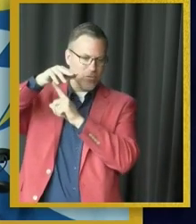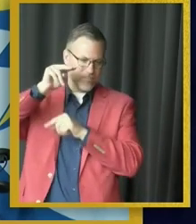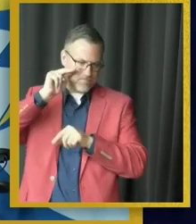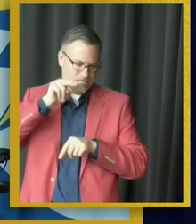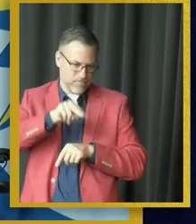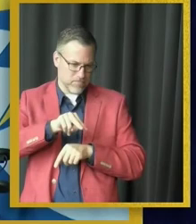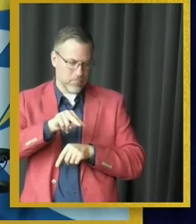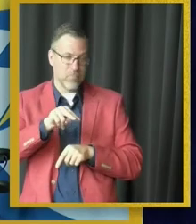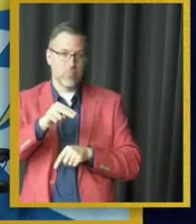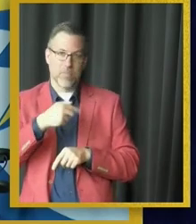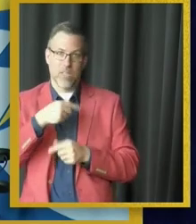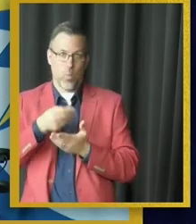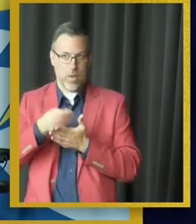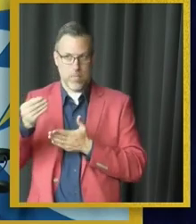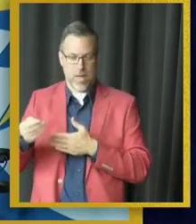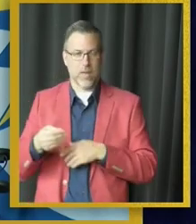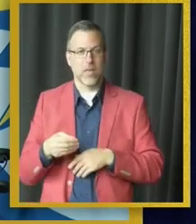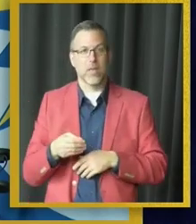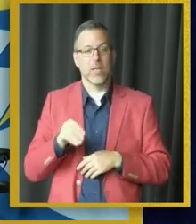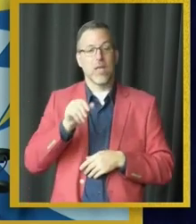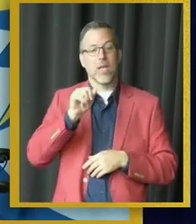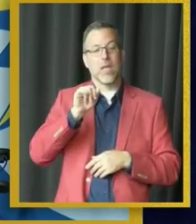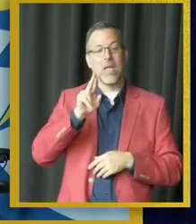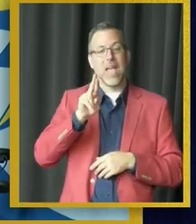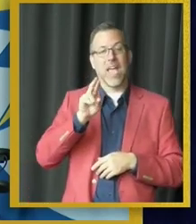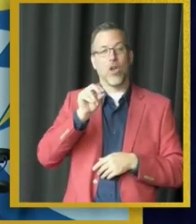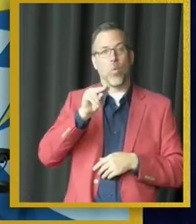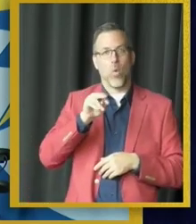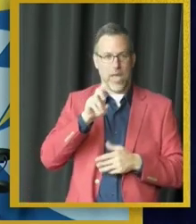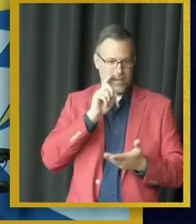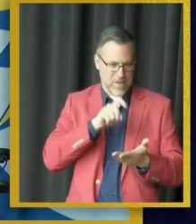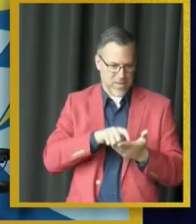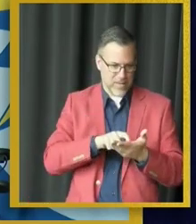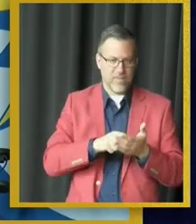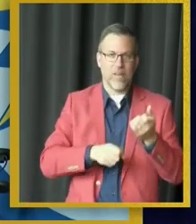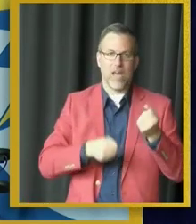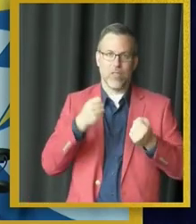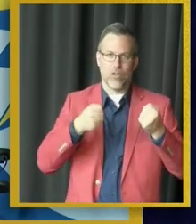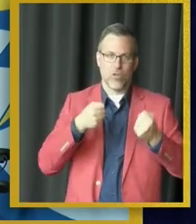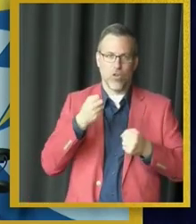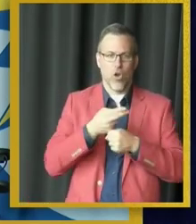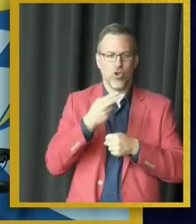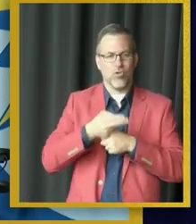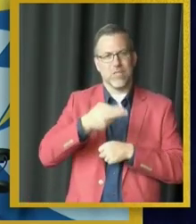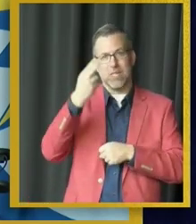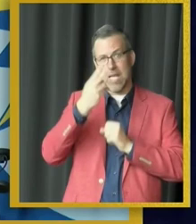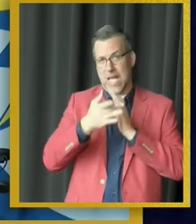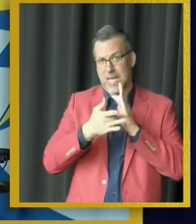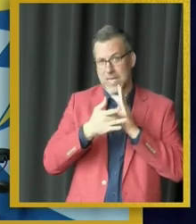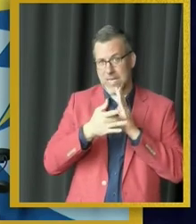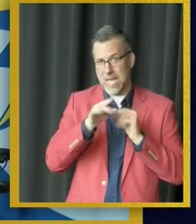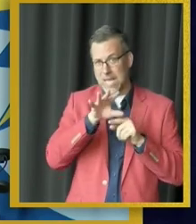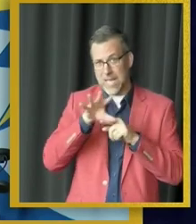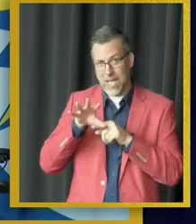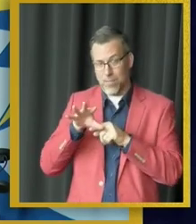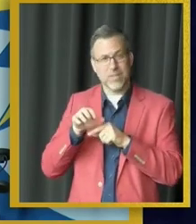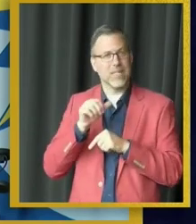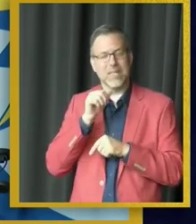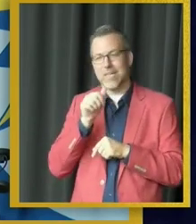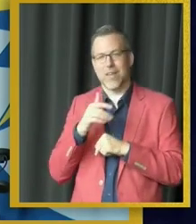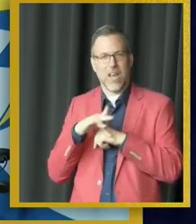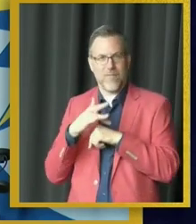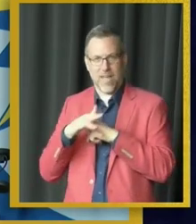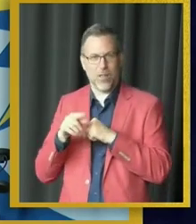funded in my term. Air One positively identified the vehicle using high-tech cameras unavailable to our old